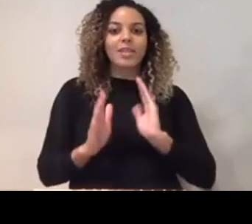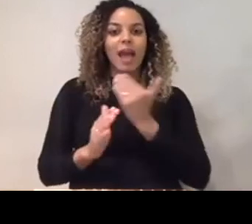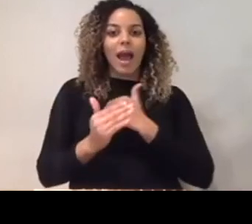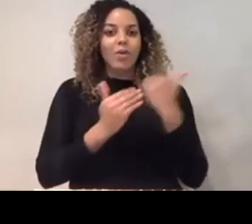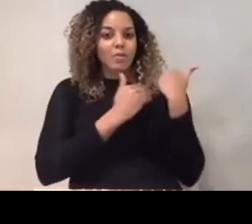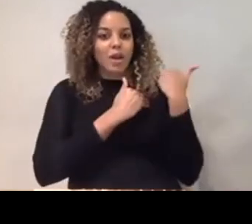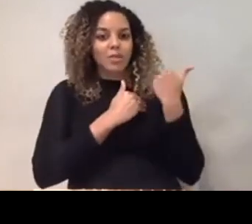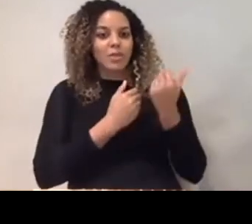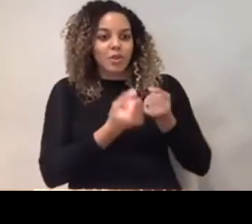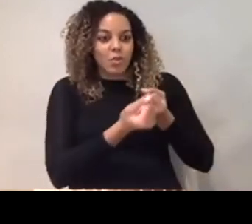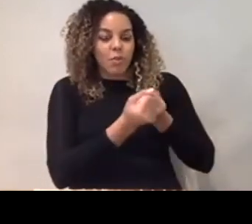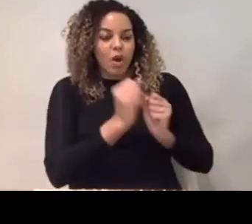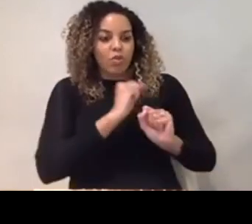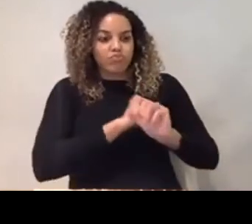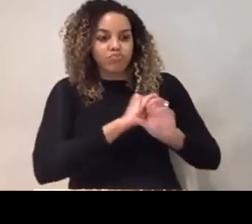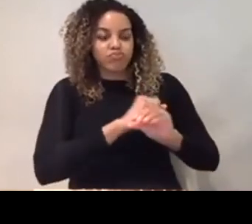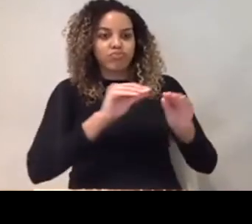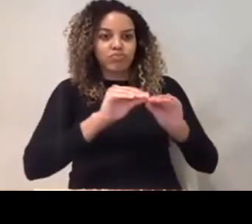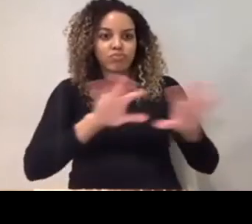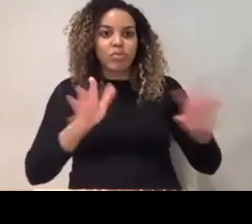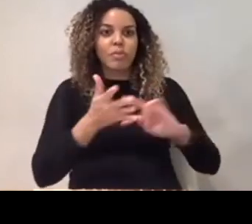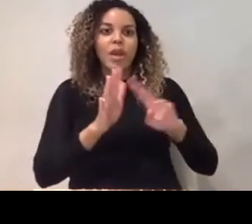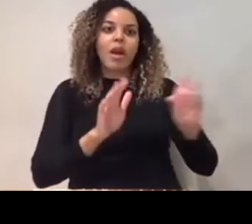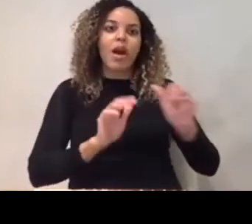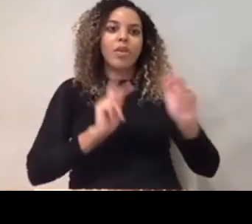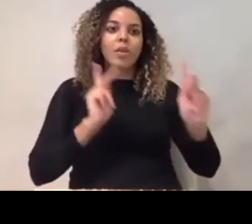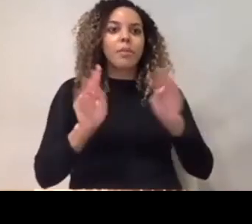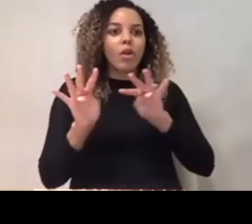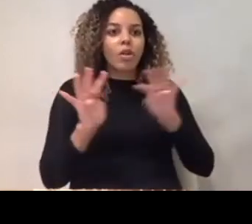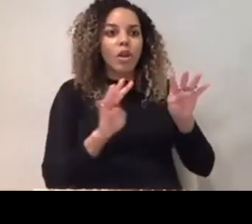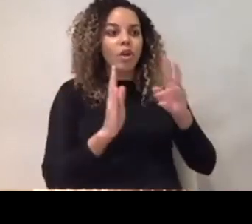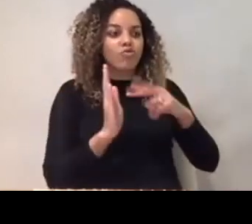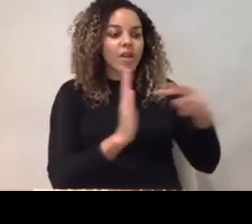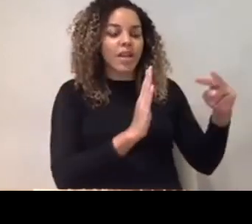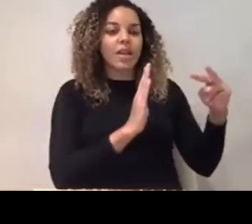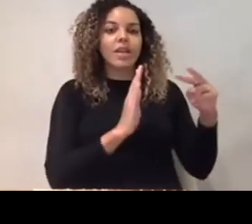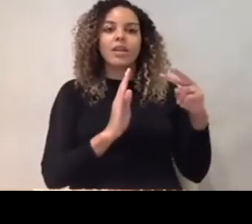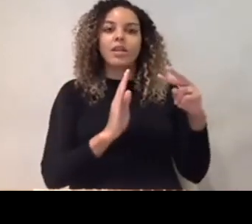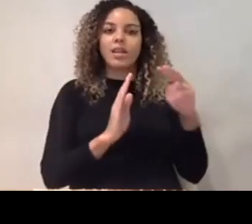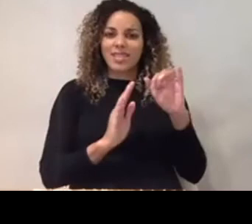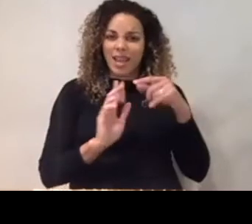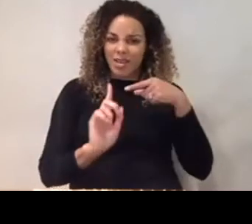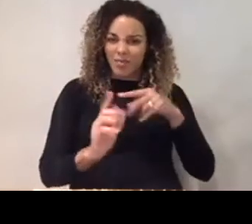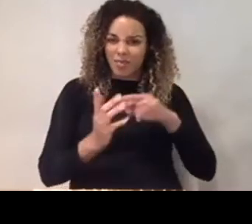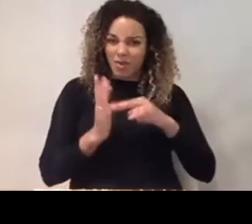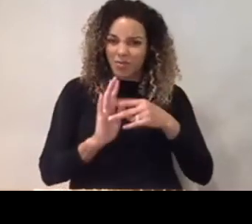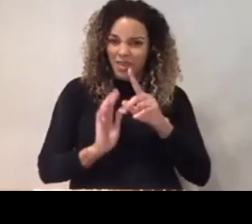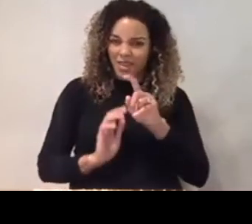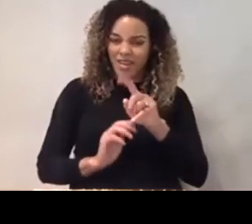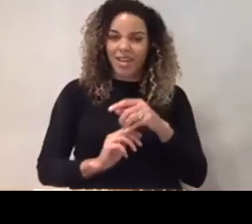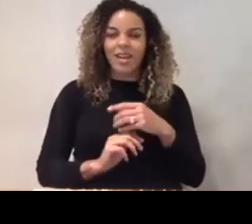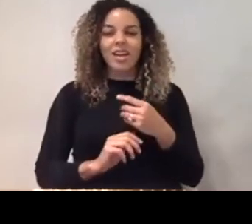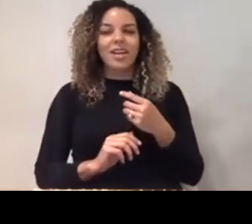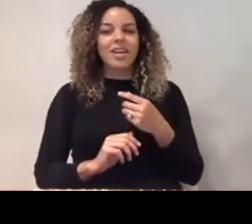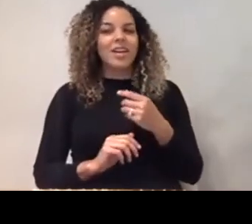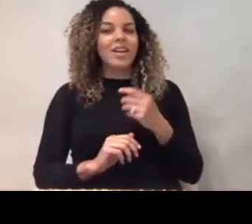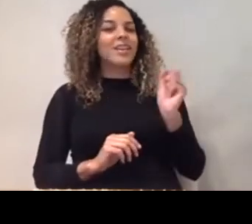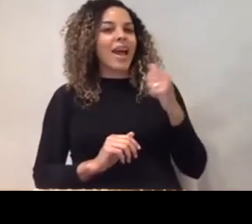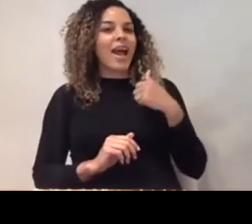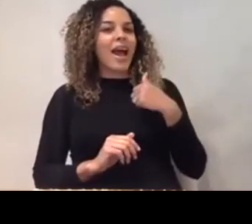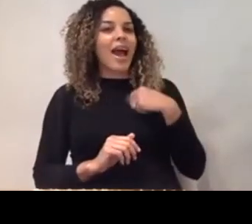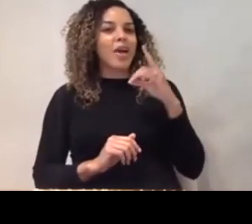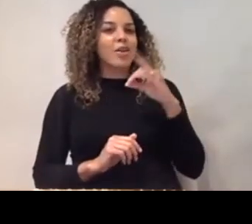on it, so that way others can write more and be given the go-ahead. Is that kind of what you're saying? Well, I do